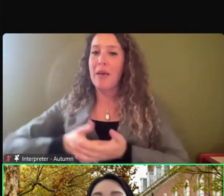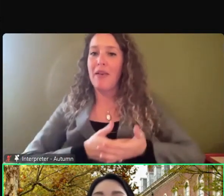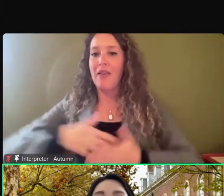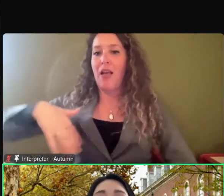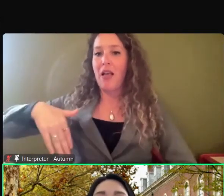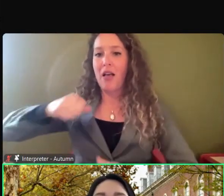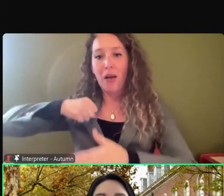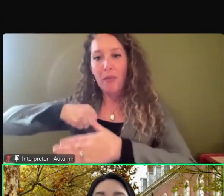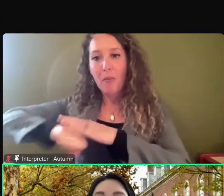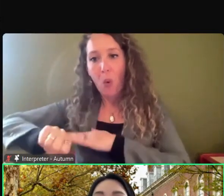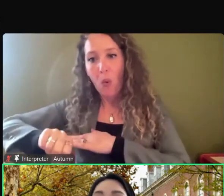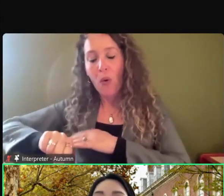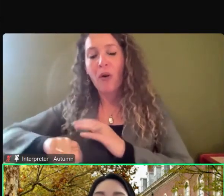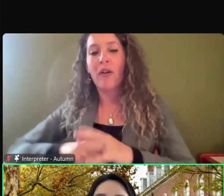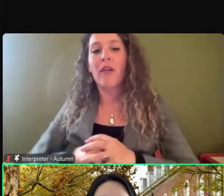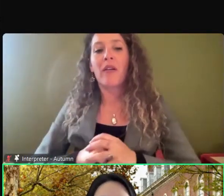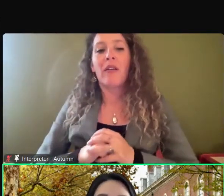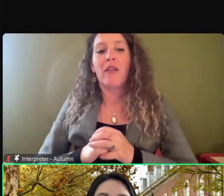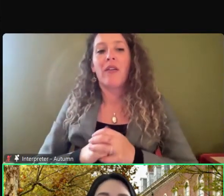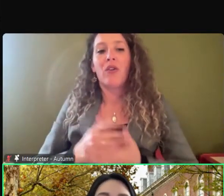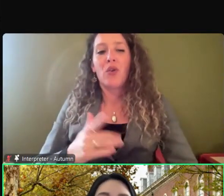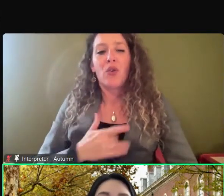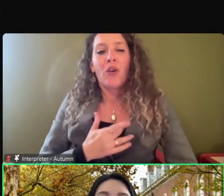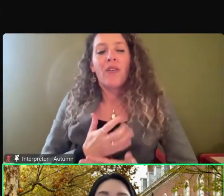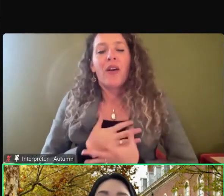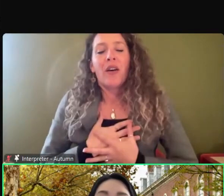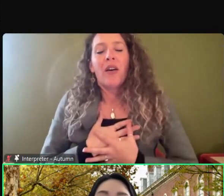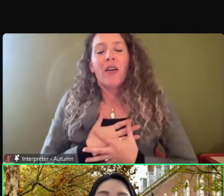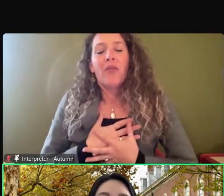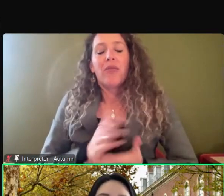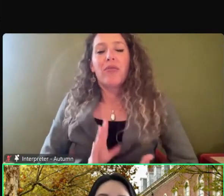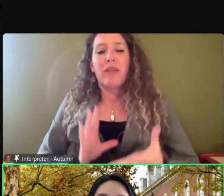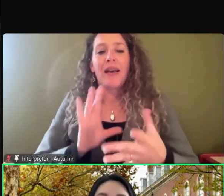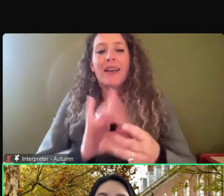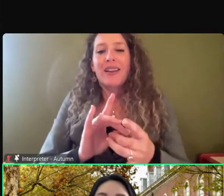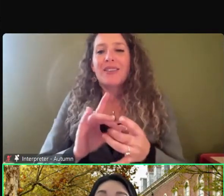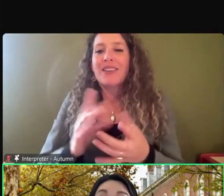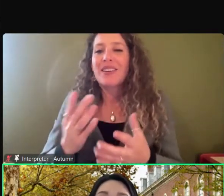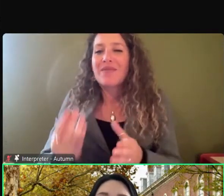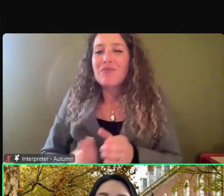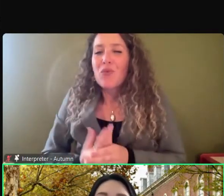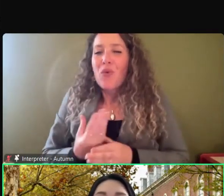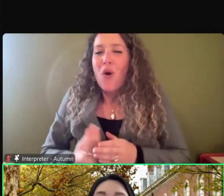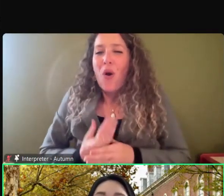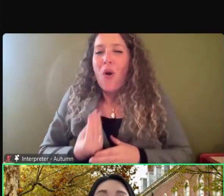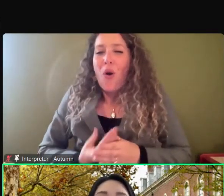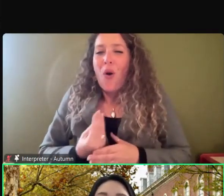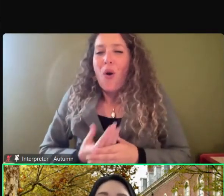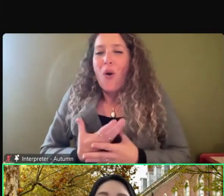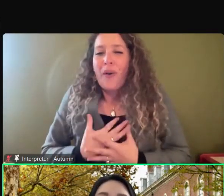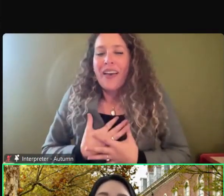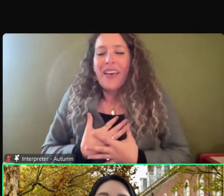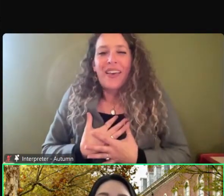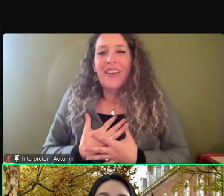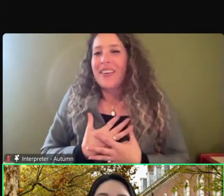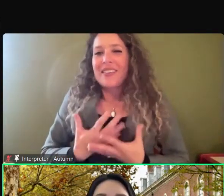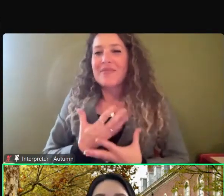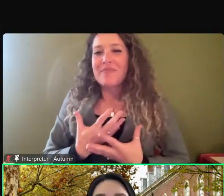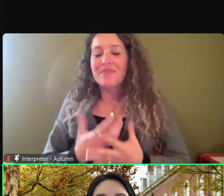moment filled with awe, connection, and a growing sense of life's dignity.